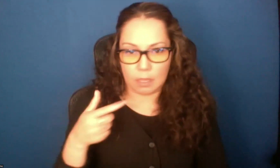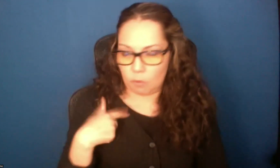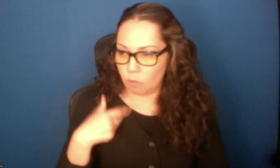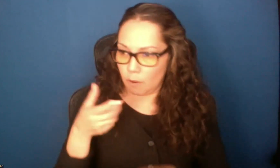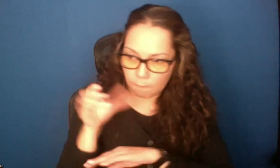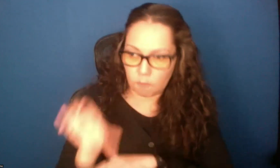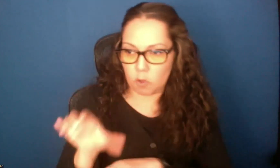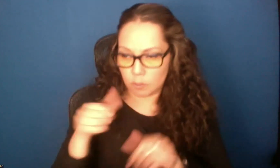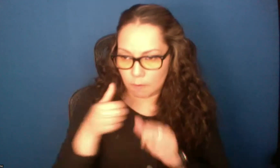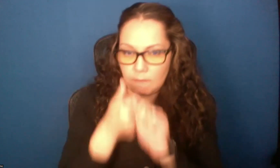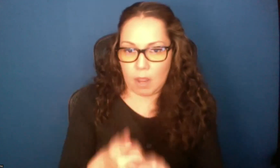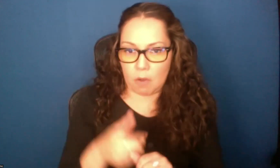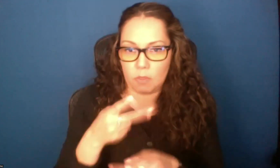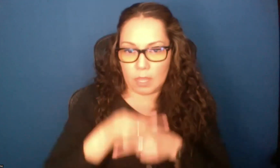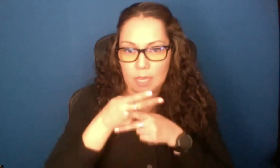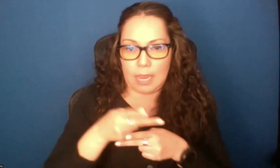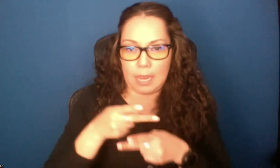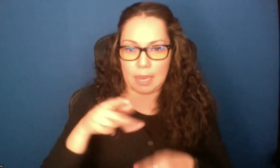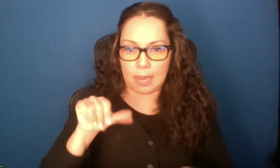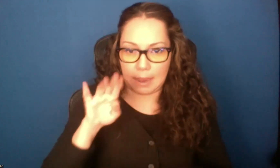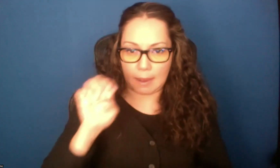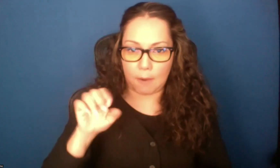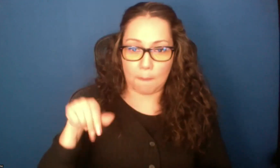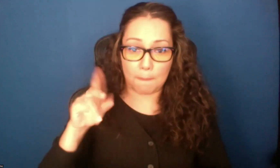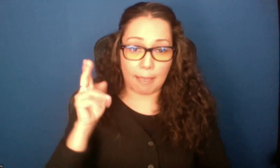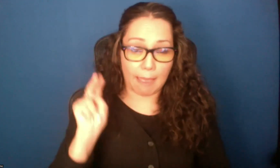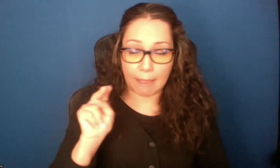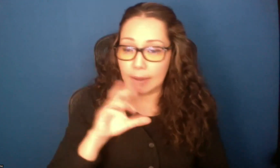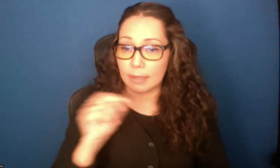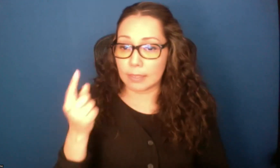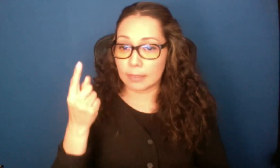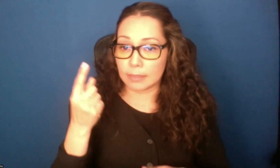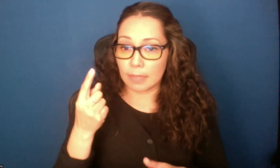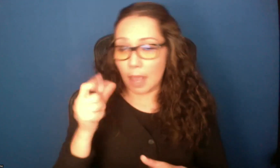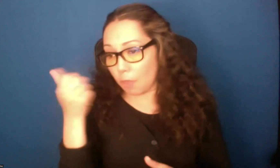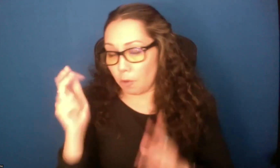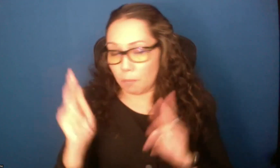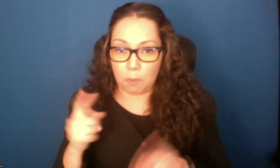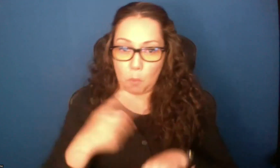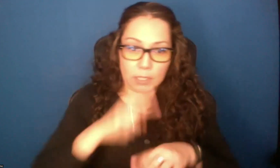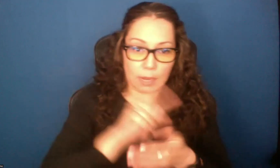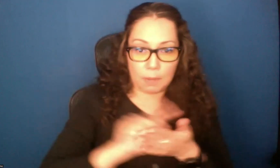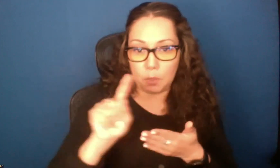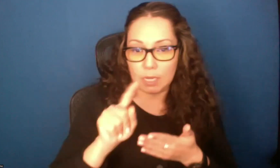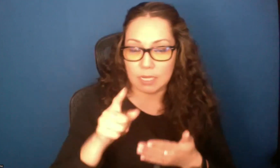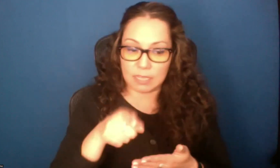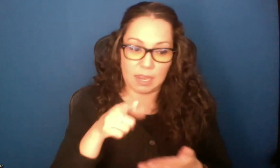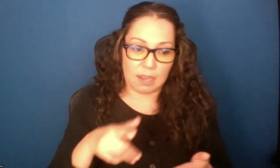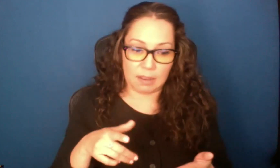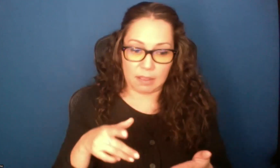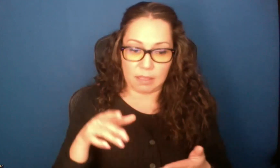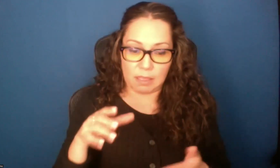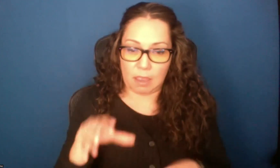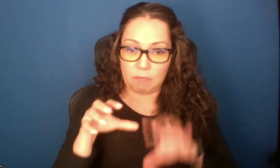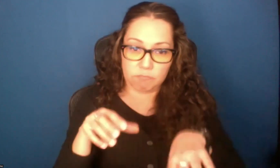Most people got once a week or once every two-week visits, which were canceled whenever the nursing home felt like it.